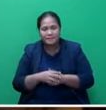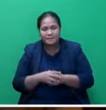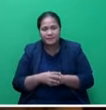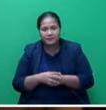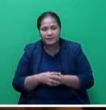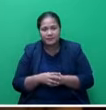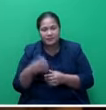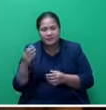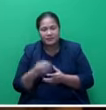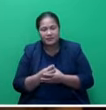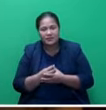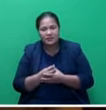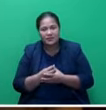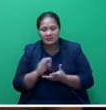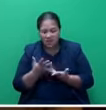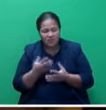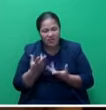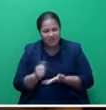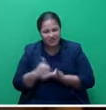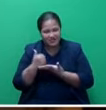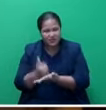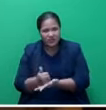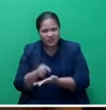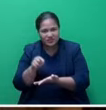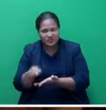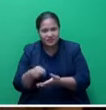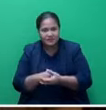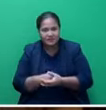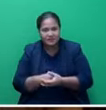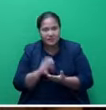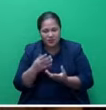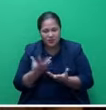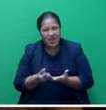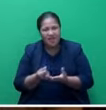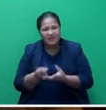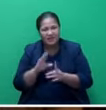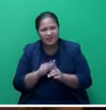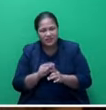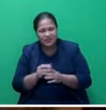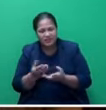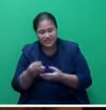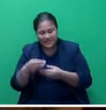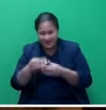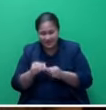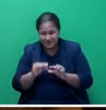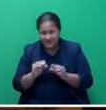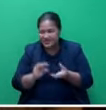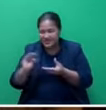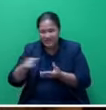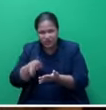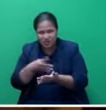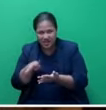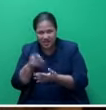cutting down the turnaround time significantly. Previously, samples were sent to Lautoka for analysis. Now it happens on